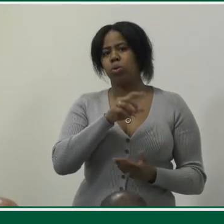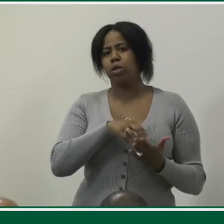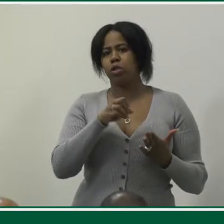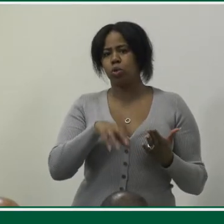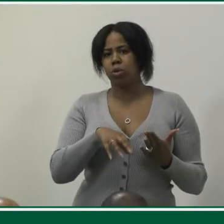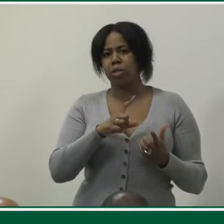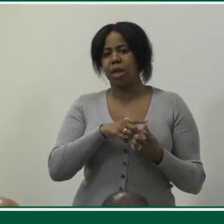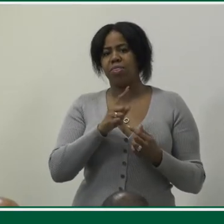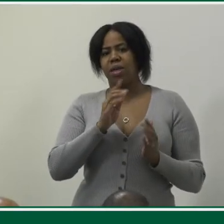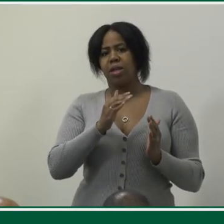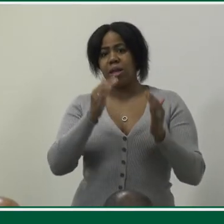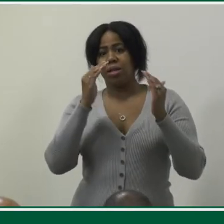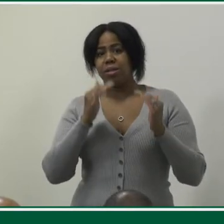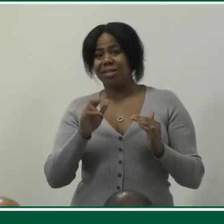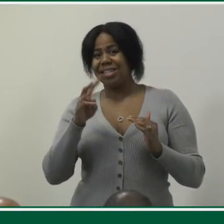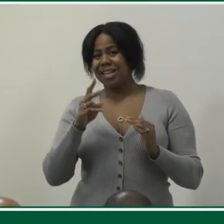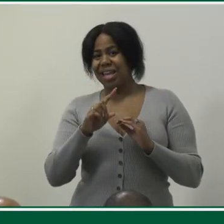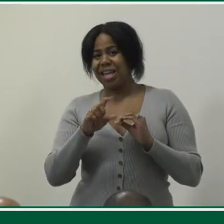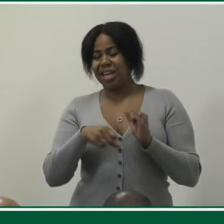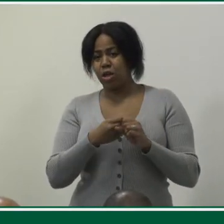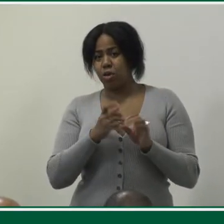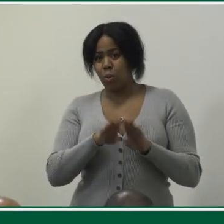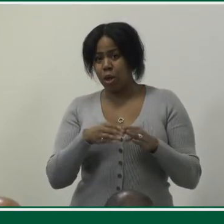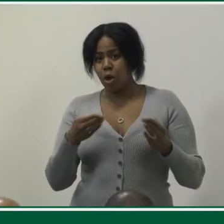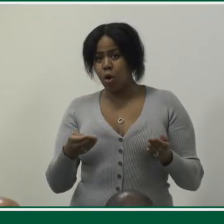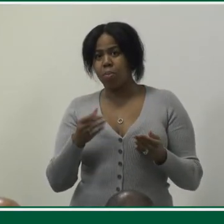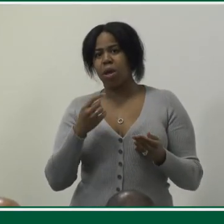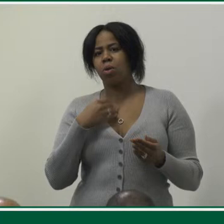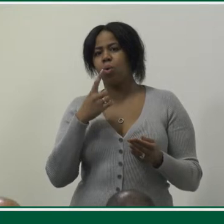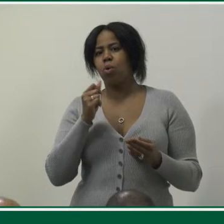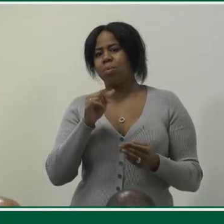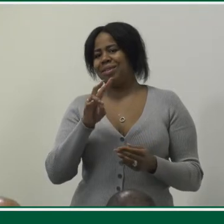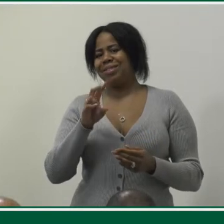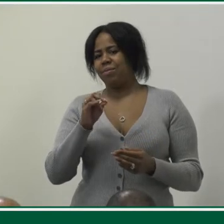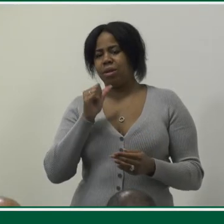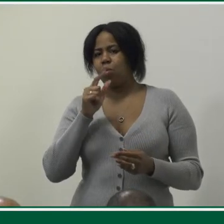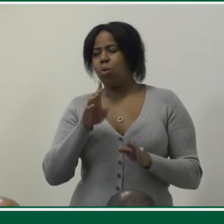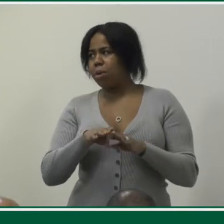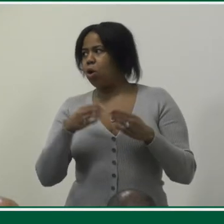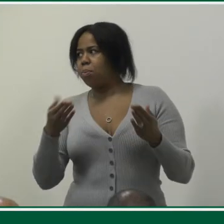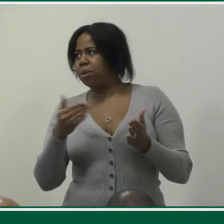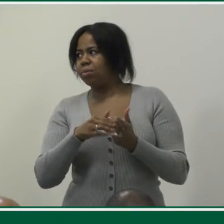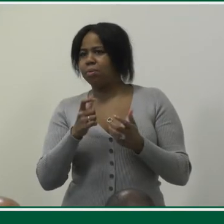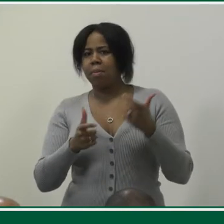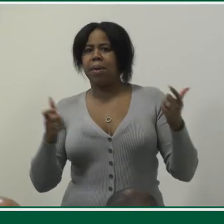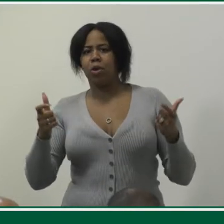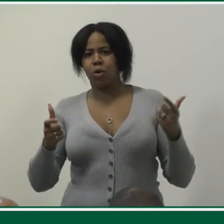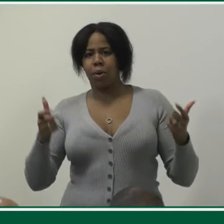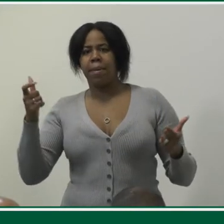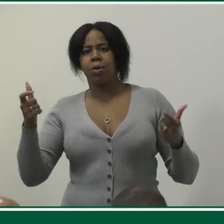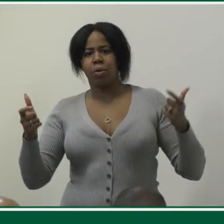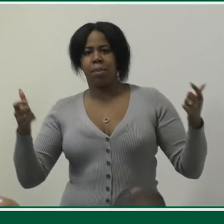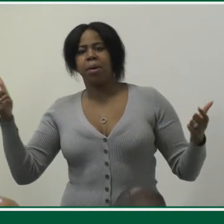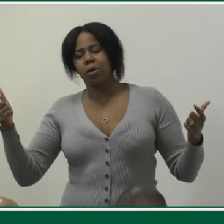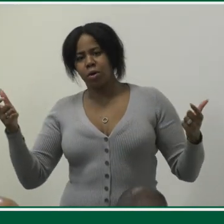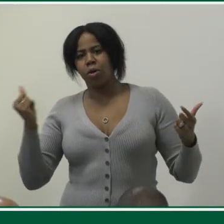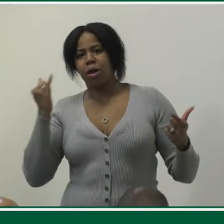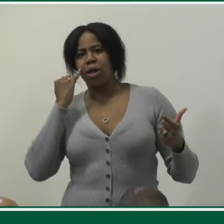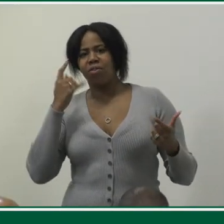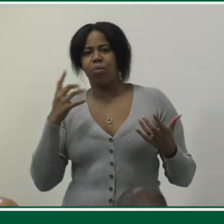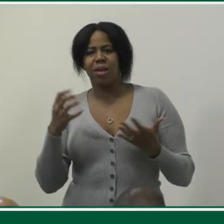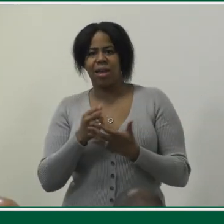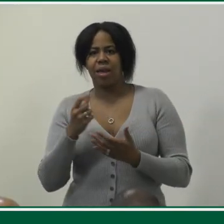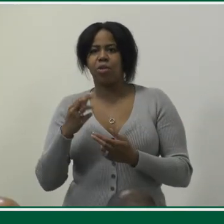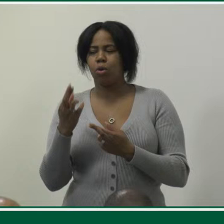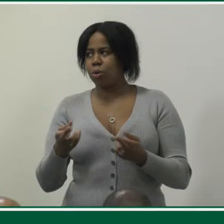instead of 70 in the frosh cohort, we'll go to 100, and we'll stay steady at that unless, again, we're able to grow based upon additional resources.